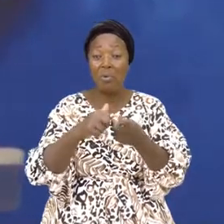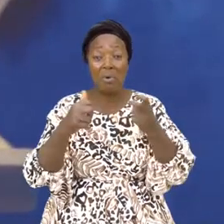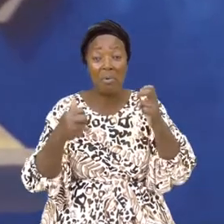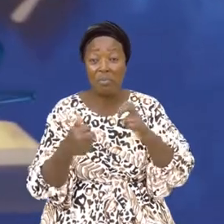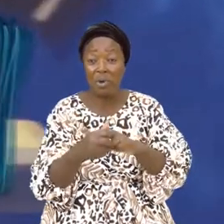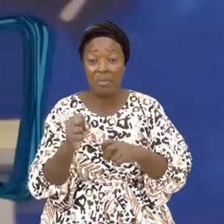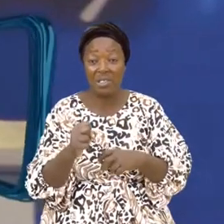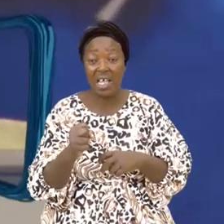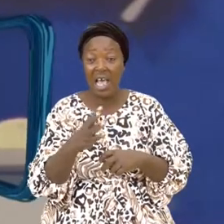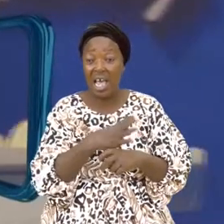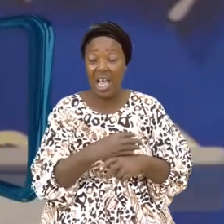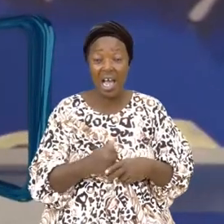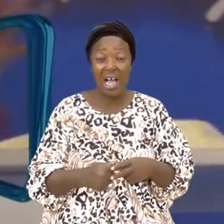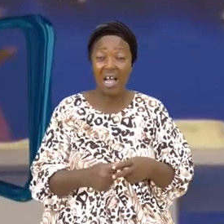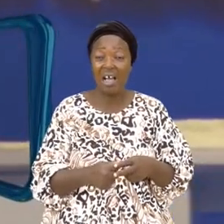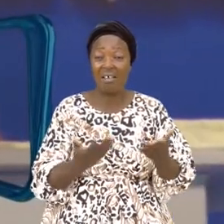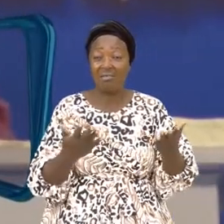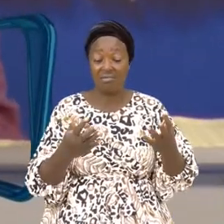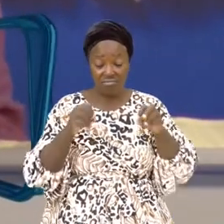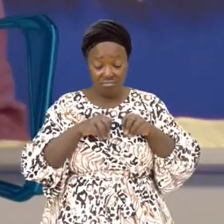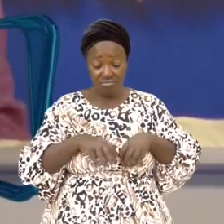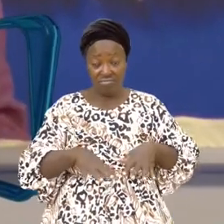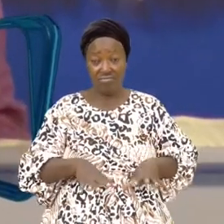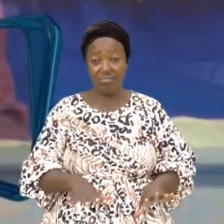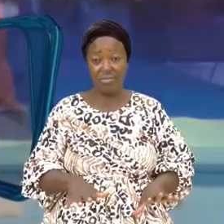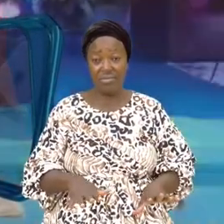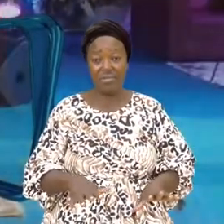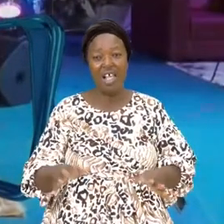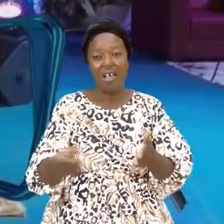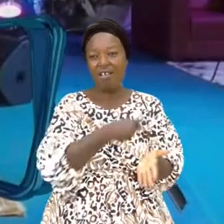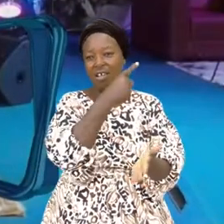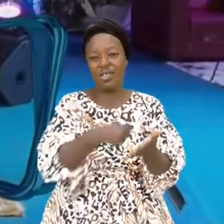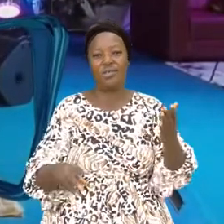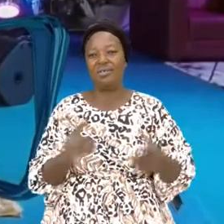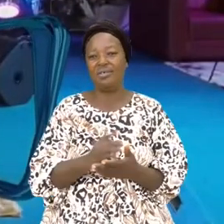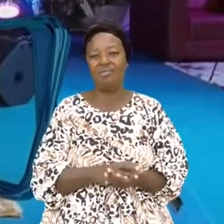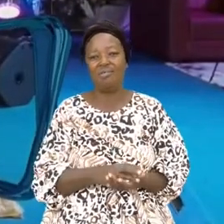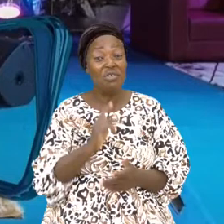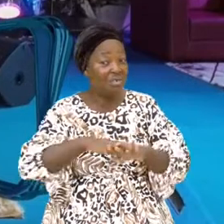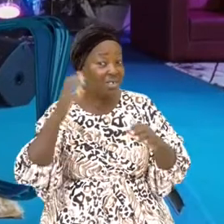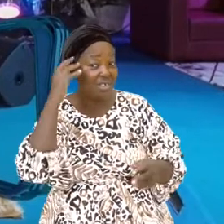and perplexities cancelled. You didn't hear that one?